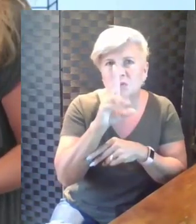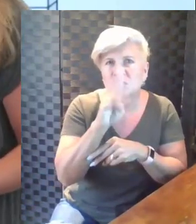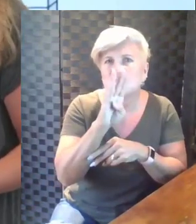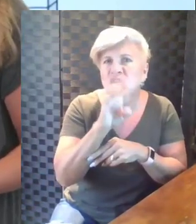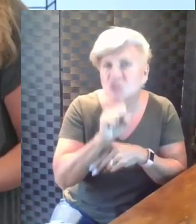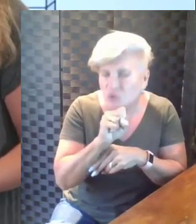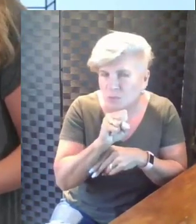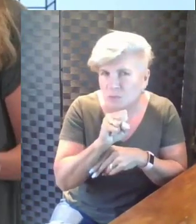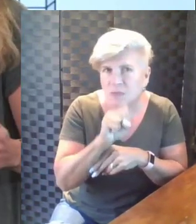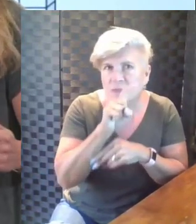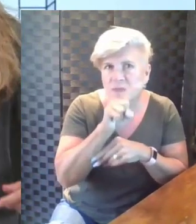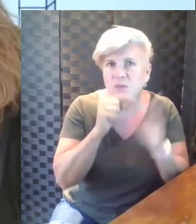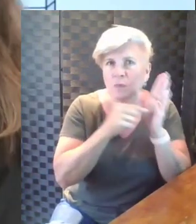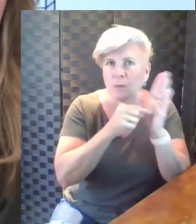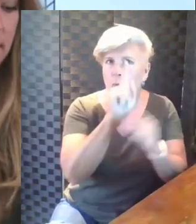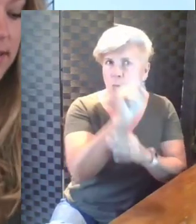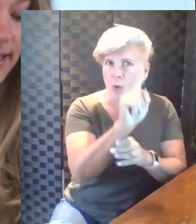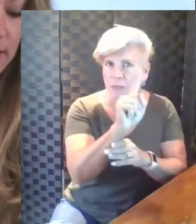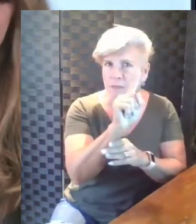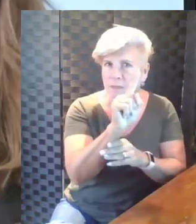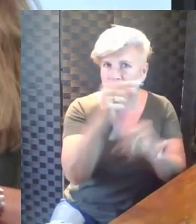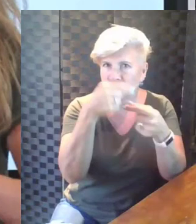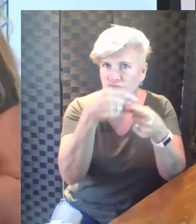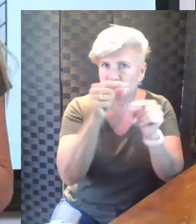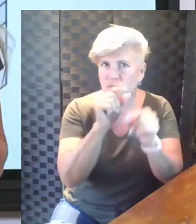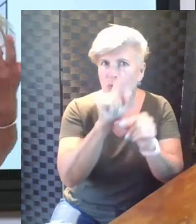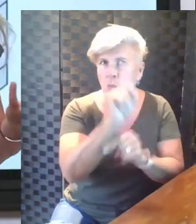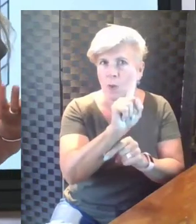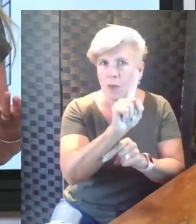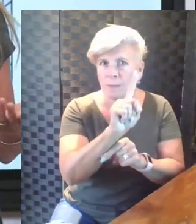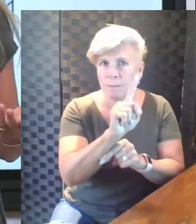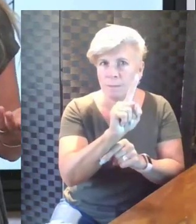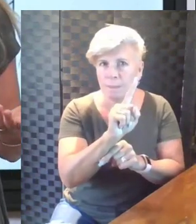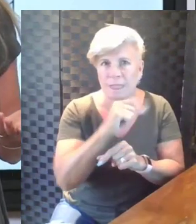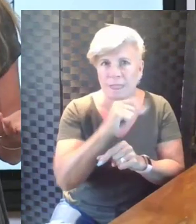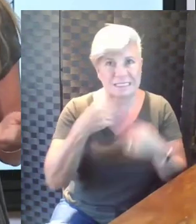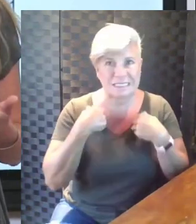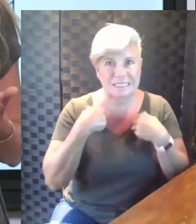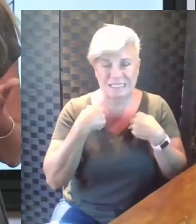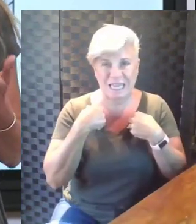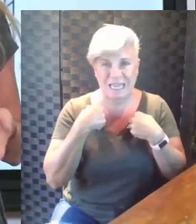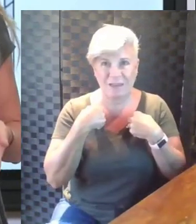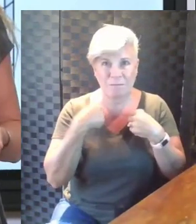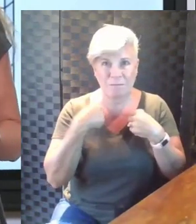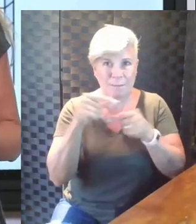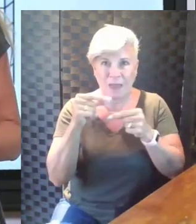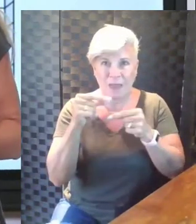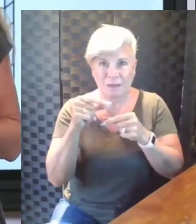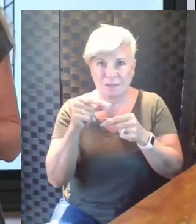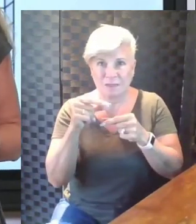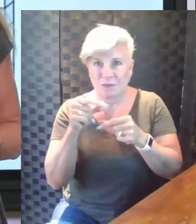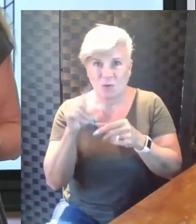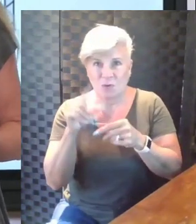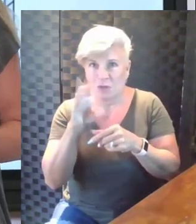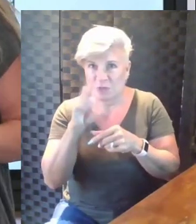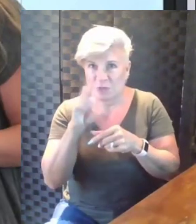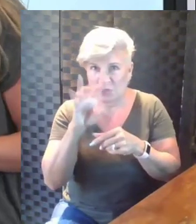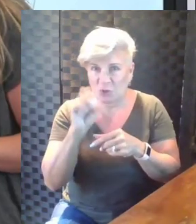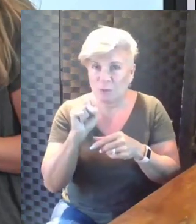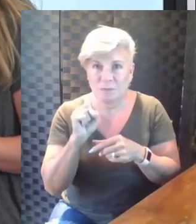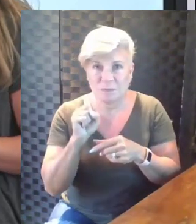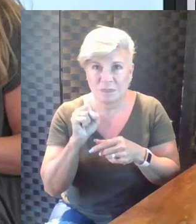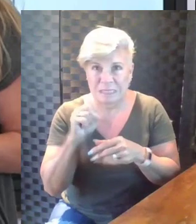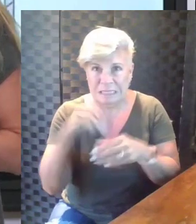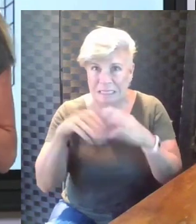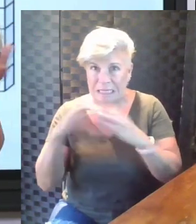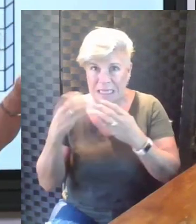this represents 1. Now, I brought some of these today, so I'm going to show you. I didn't have my blocks or my snap cubes or Unifix cubes that I use